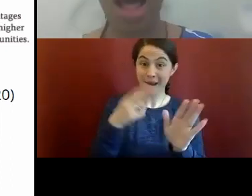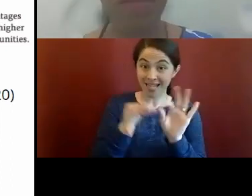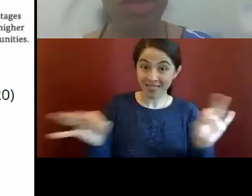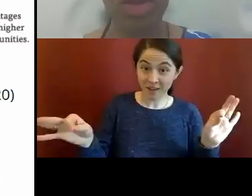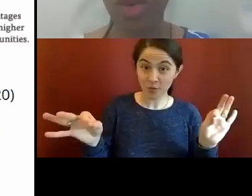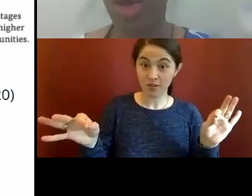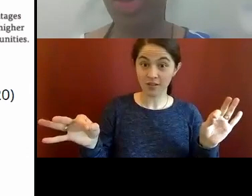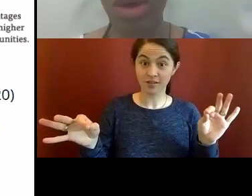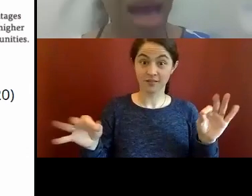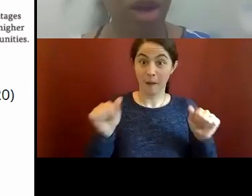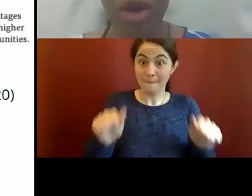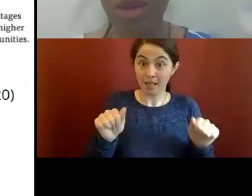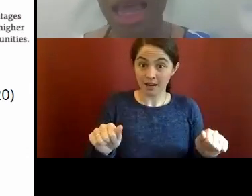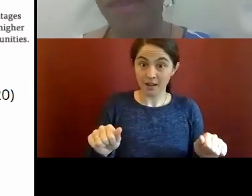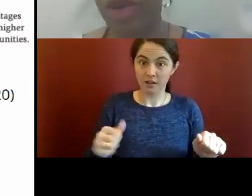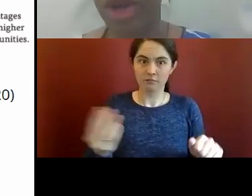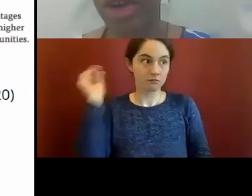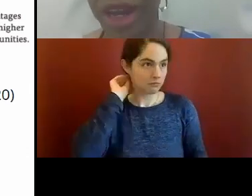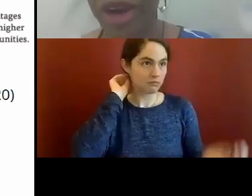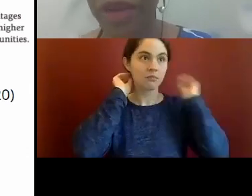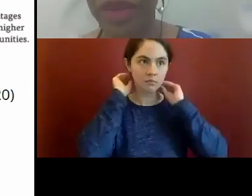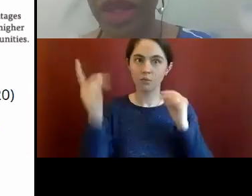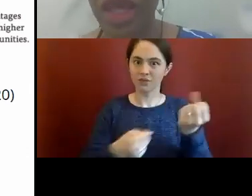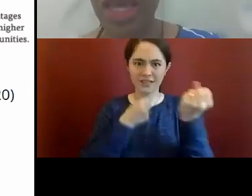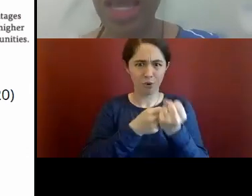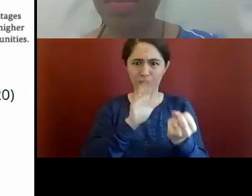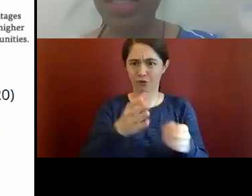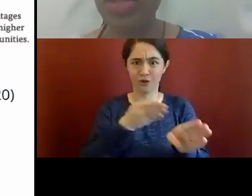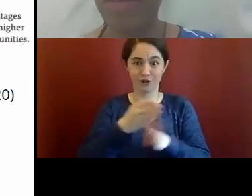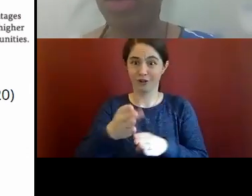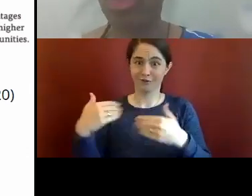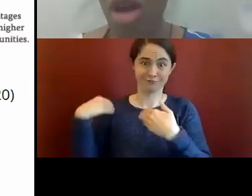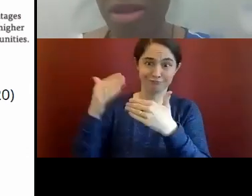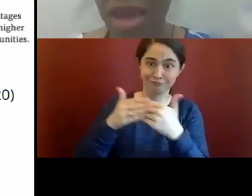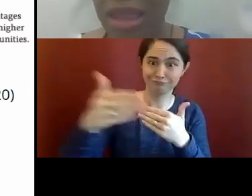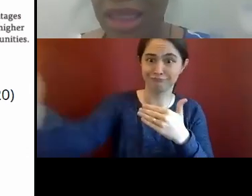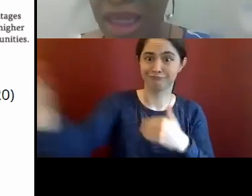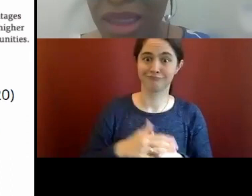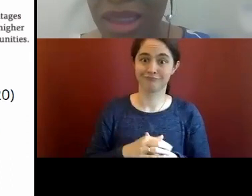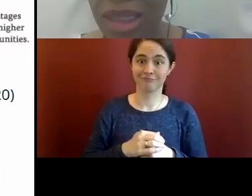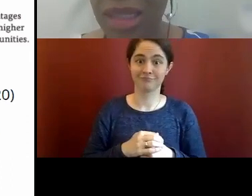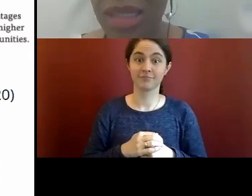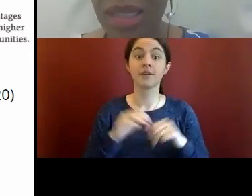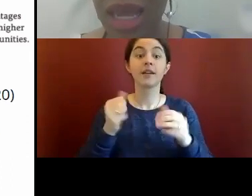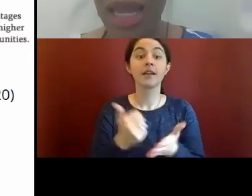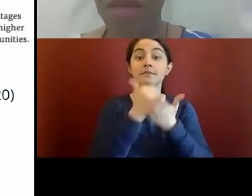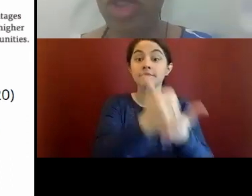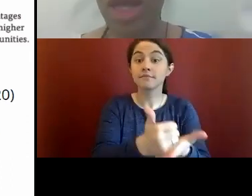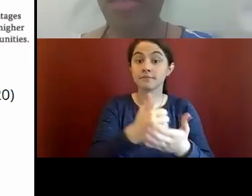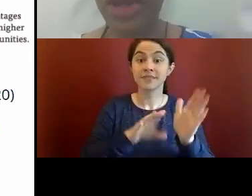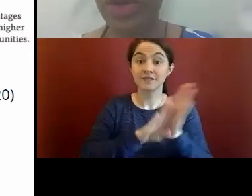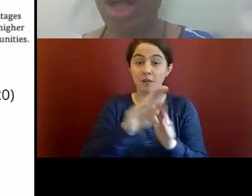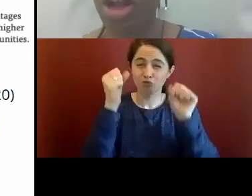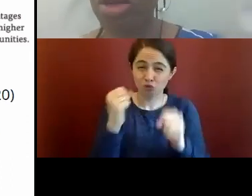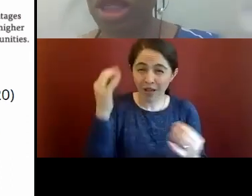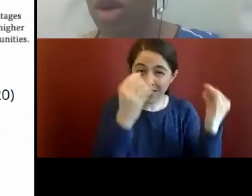that helps you throughout your life and your career. It helps you develop strong thinking skills. It helps you